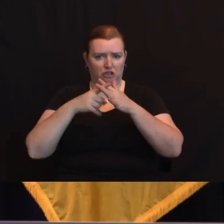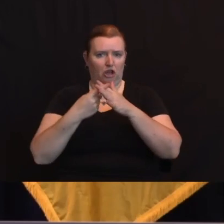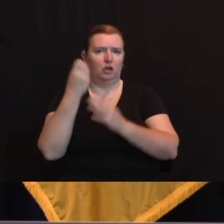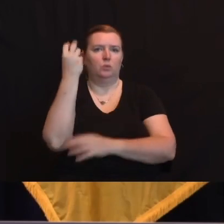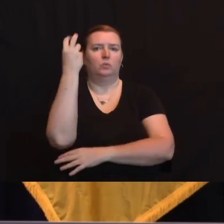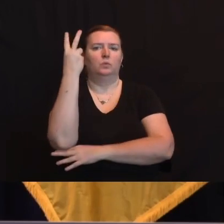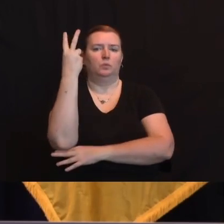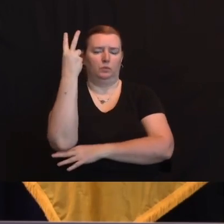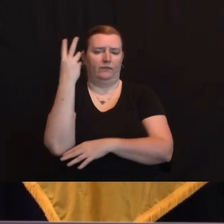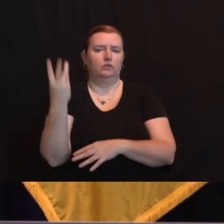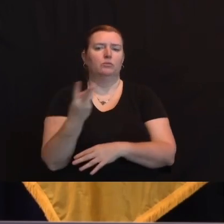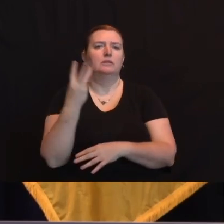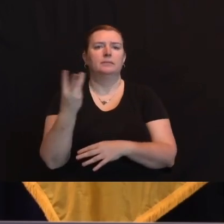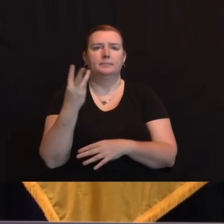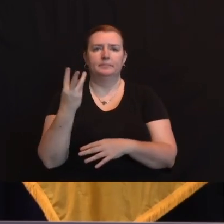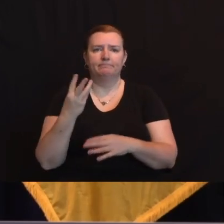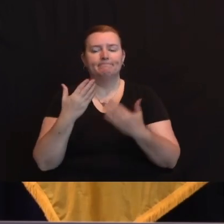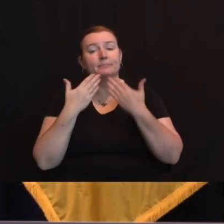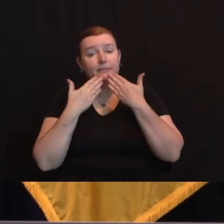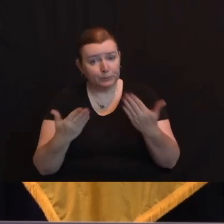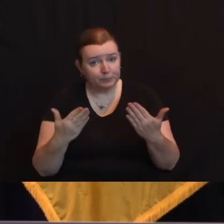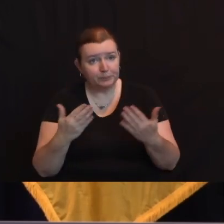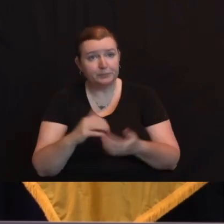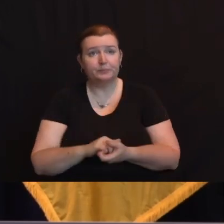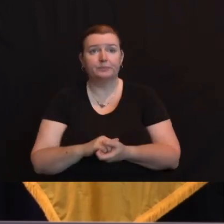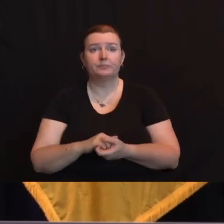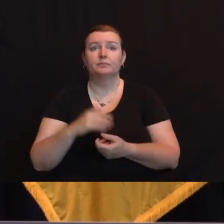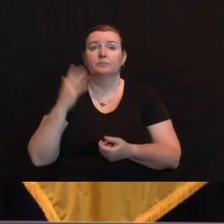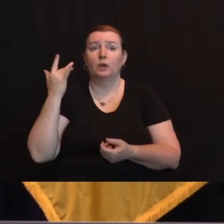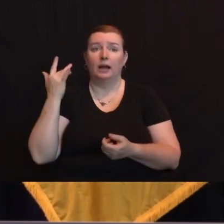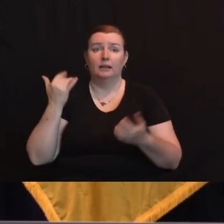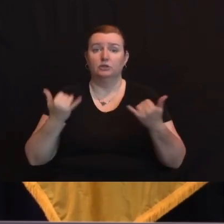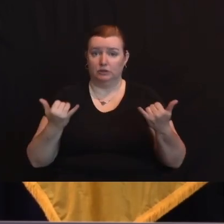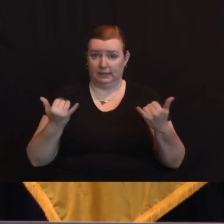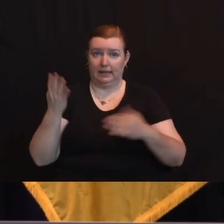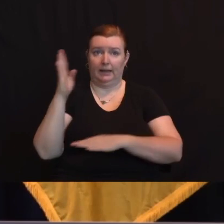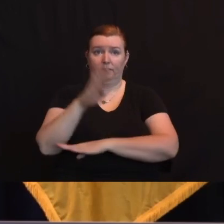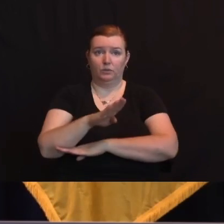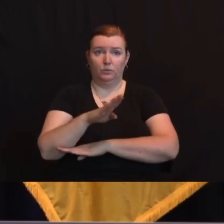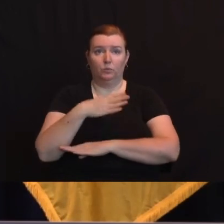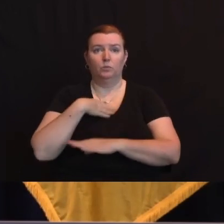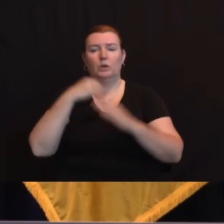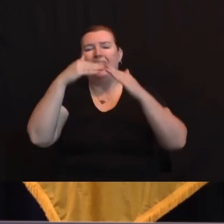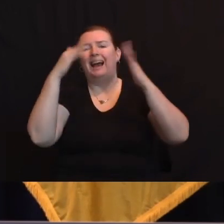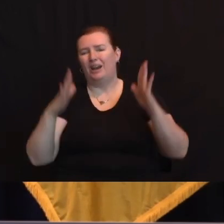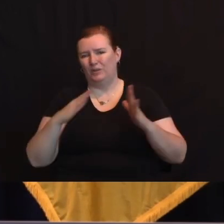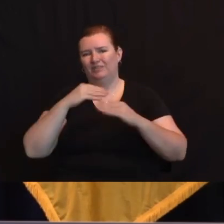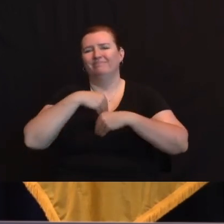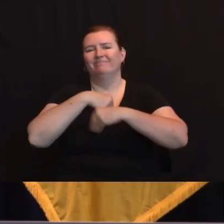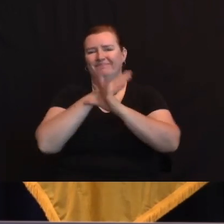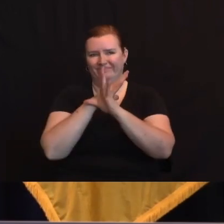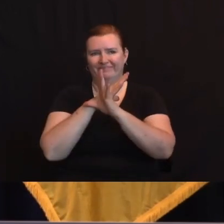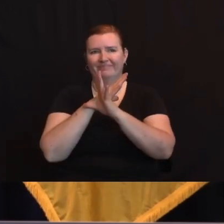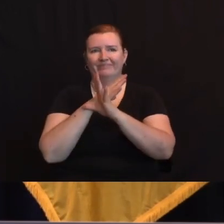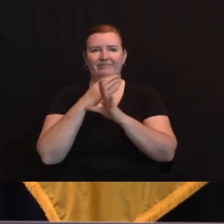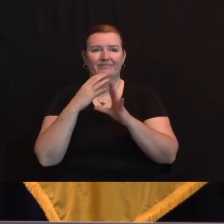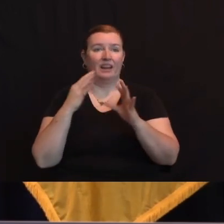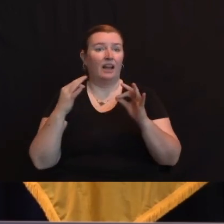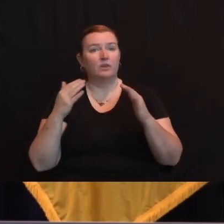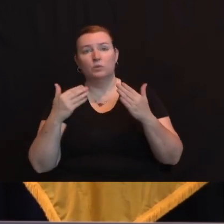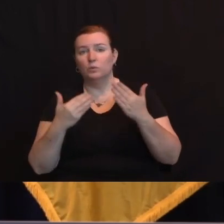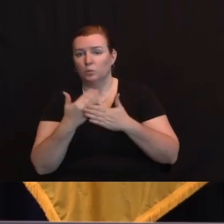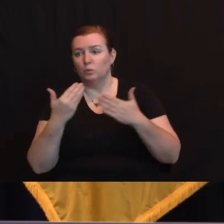And so thank you, and bear with us. We have a White House call later today, and if there's anything important that comes out of that, we